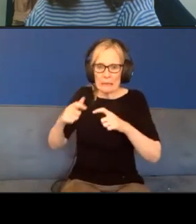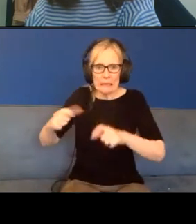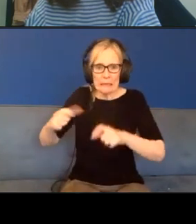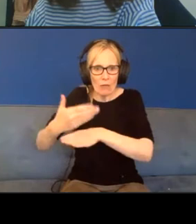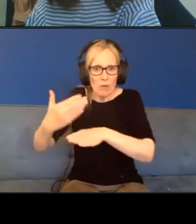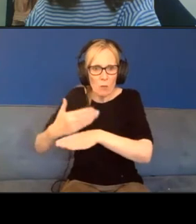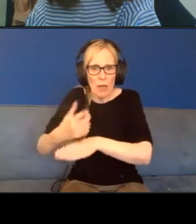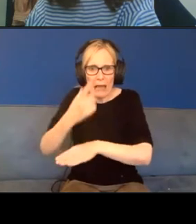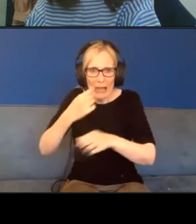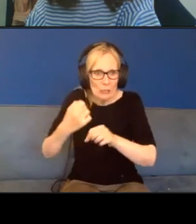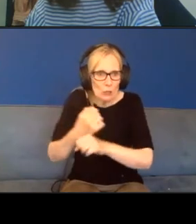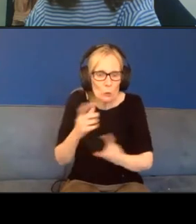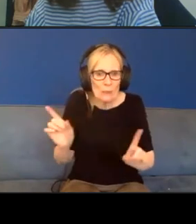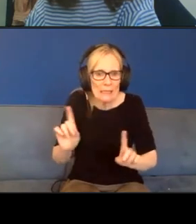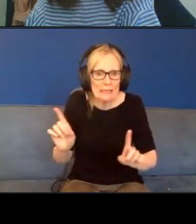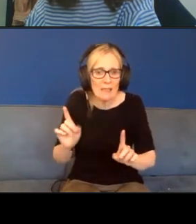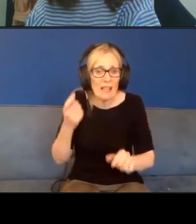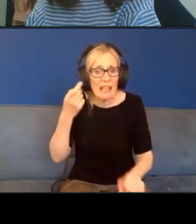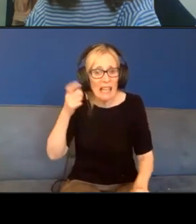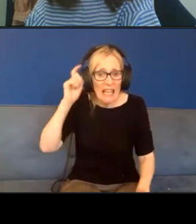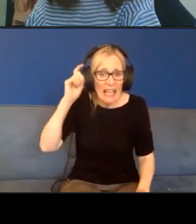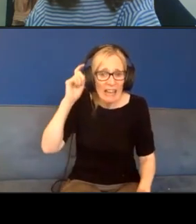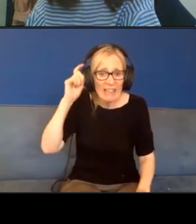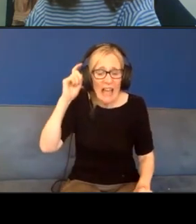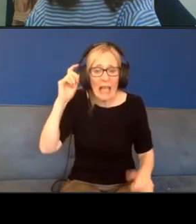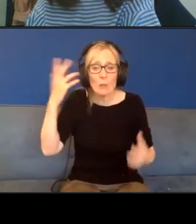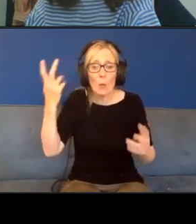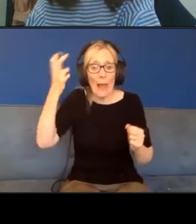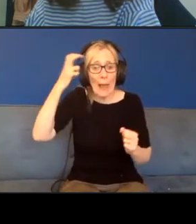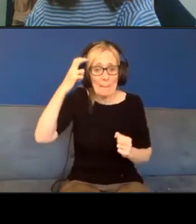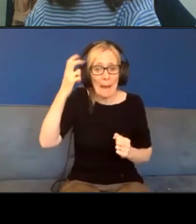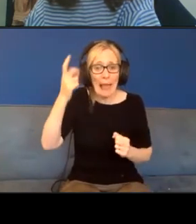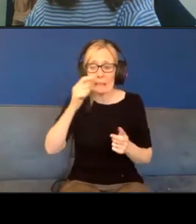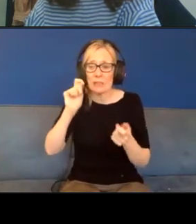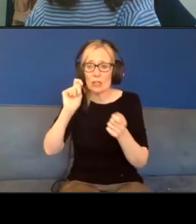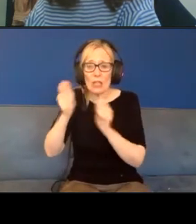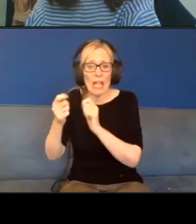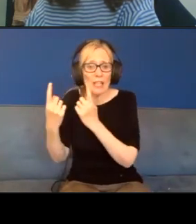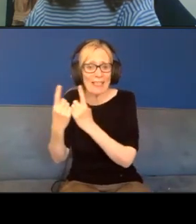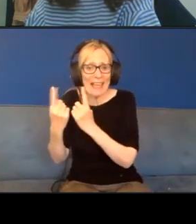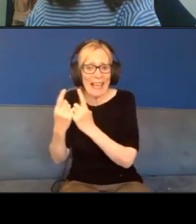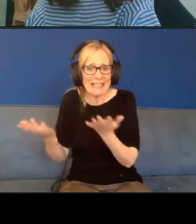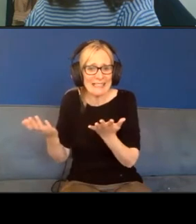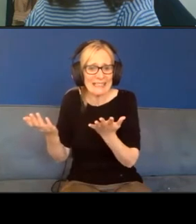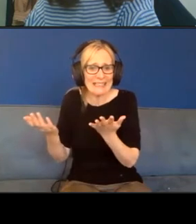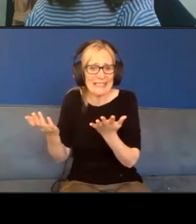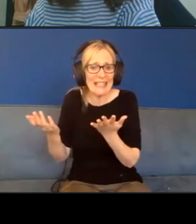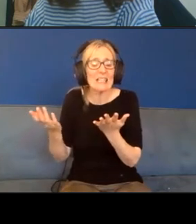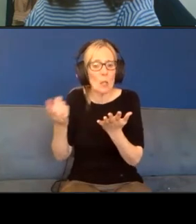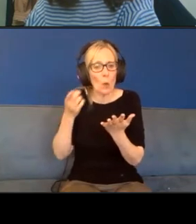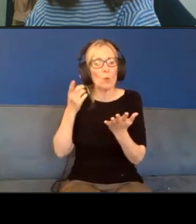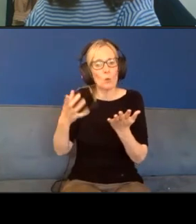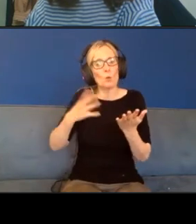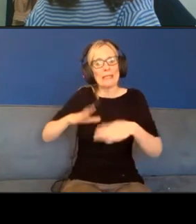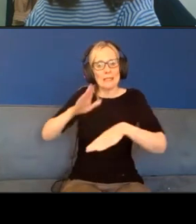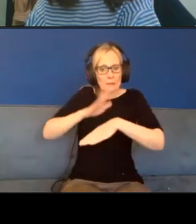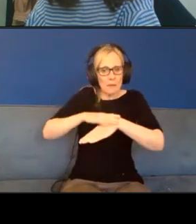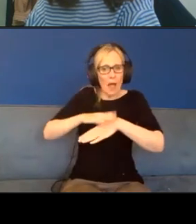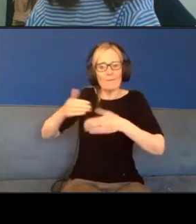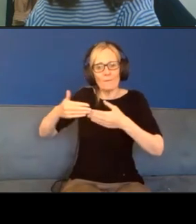this? They have hearing aids or implants. Huge changes and adjustment need to be made. You need to